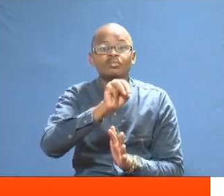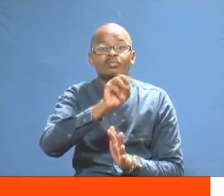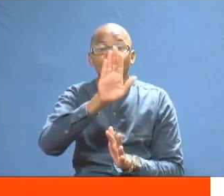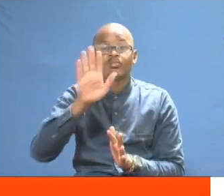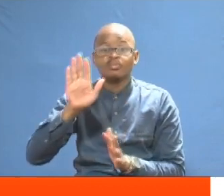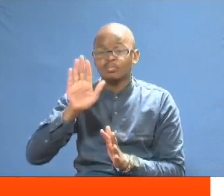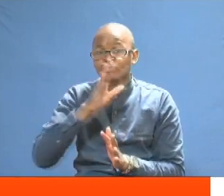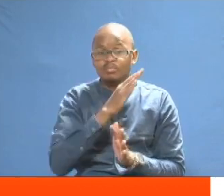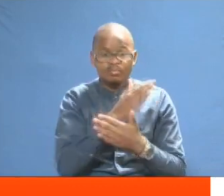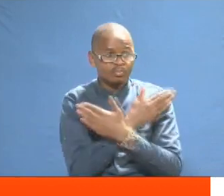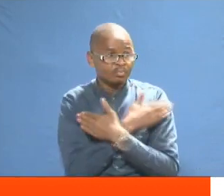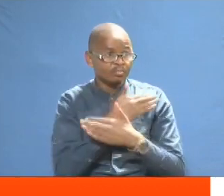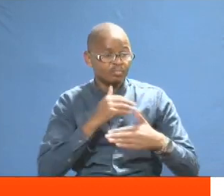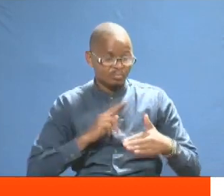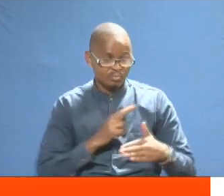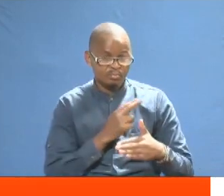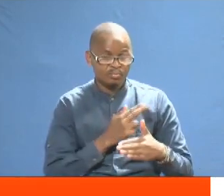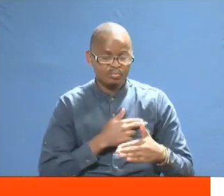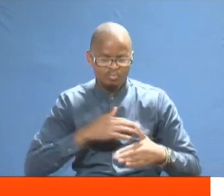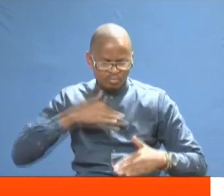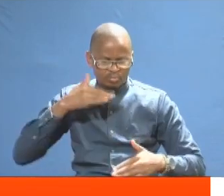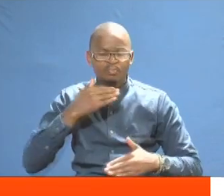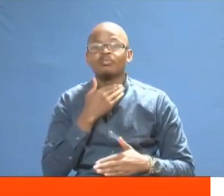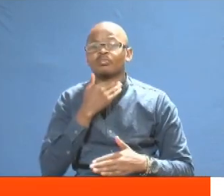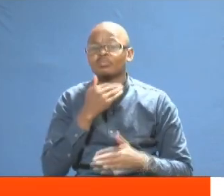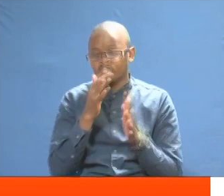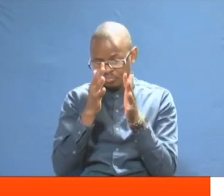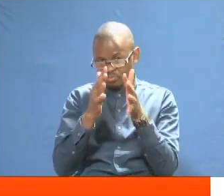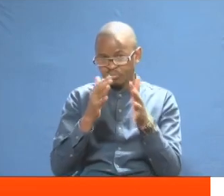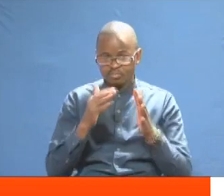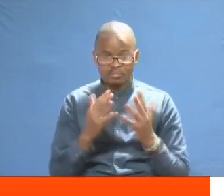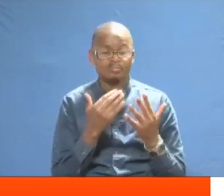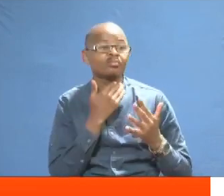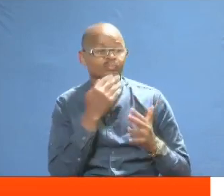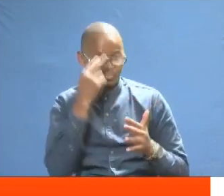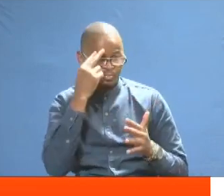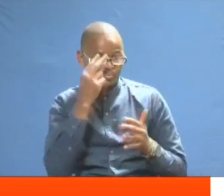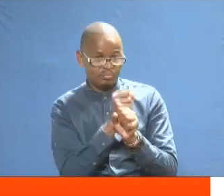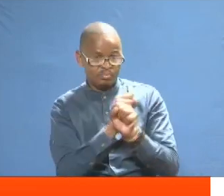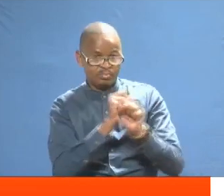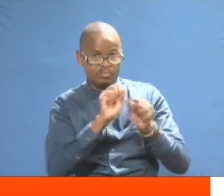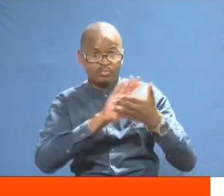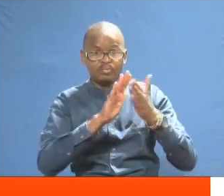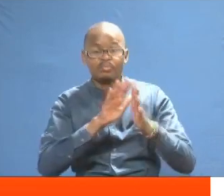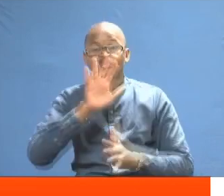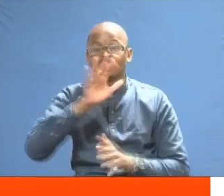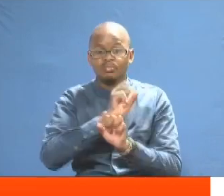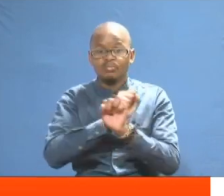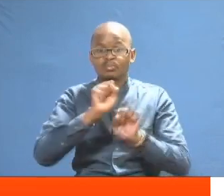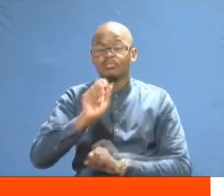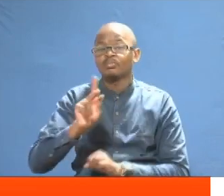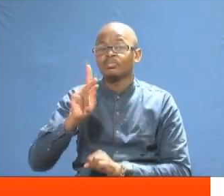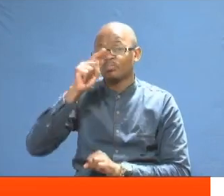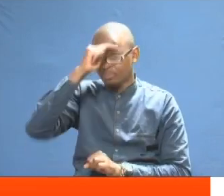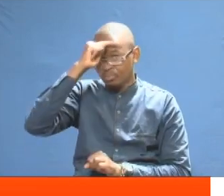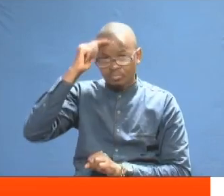soldiers. Allies like us, I've always wished, even personally, I would want to see the deputy president become the 5th president of this Republic of